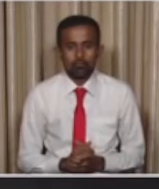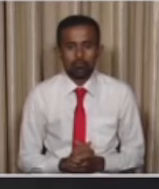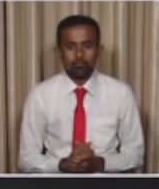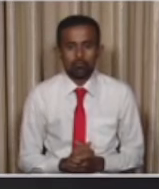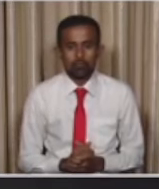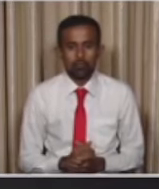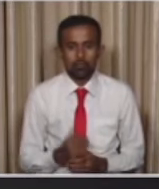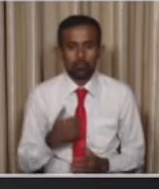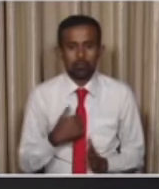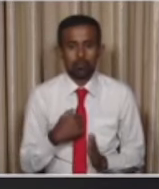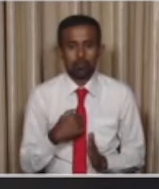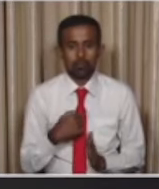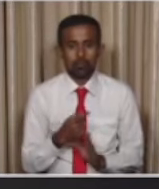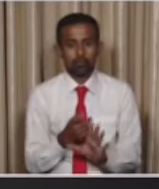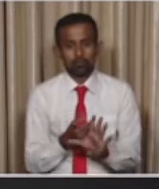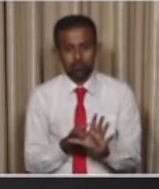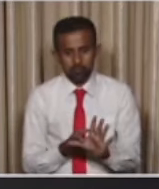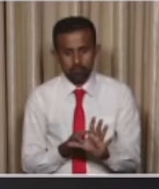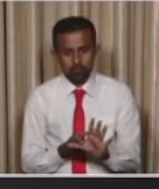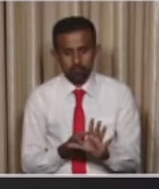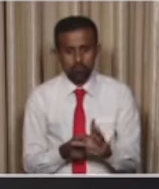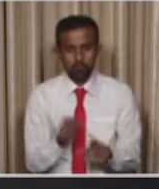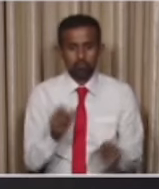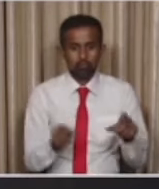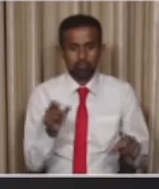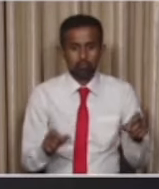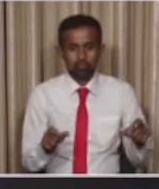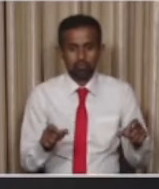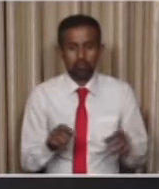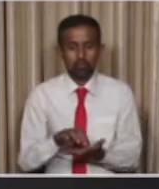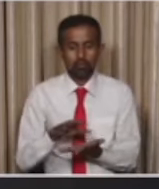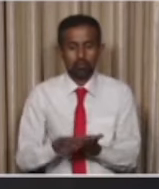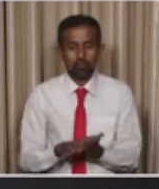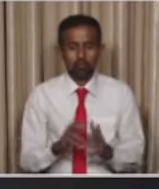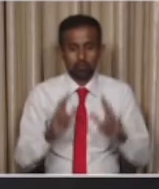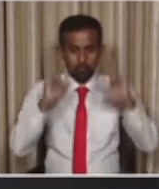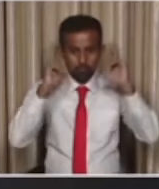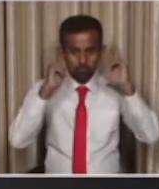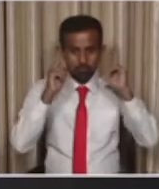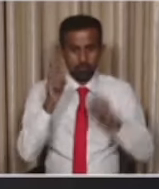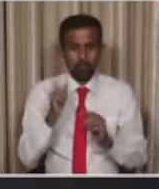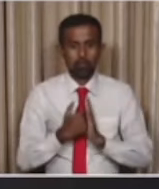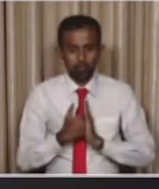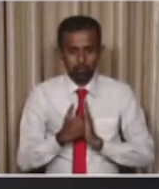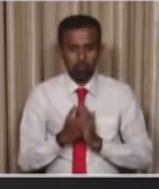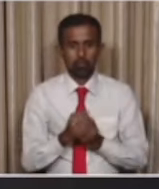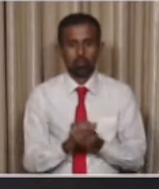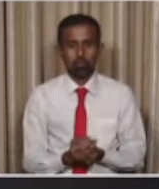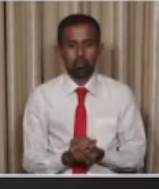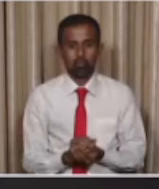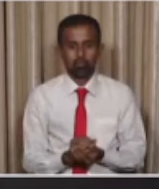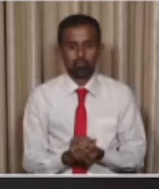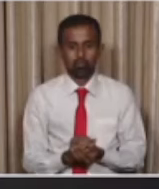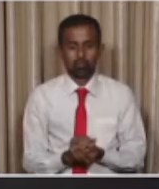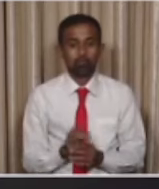to be respected as elderly, as seniors, and democracy will give it to them. Women will want to be like